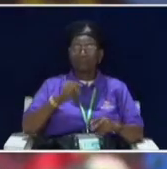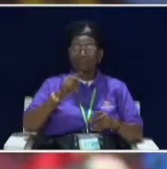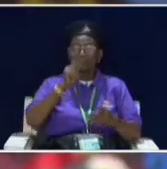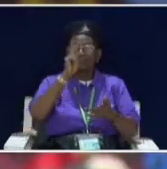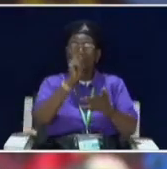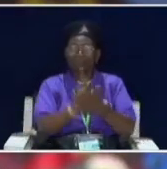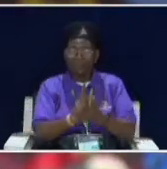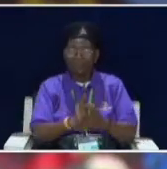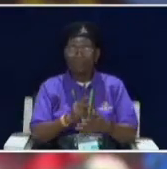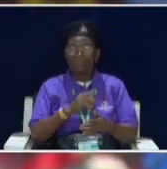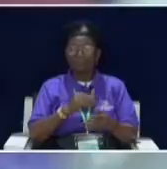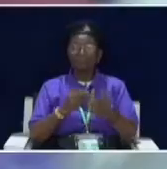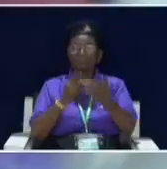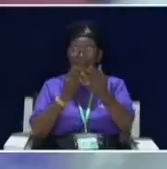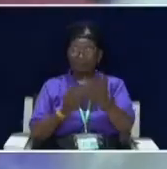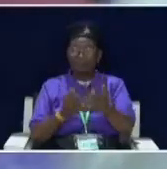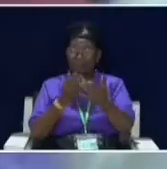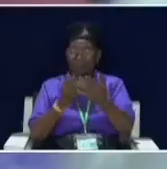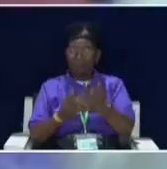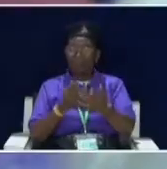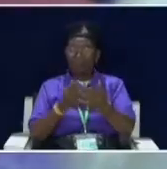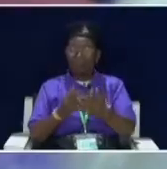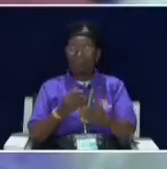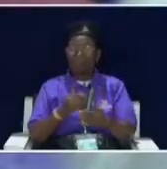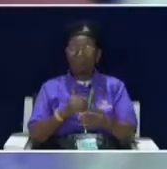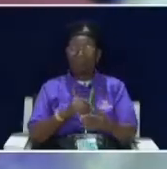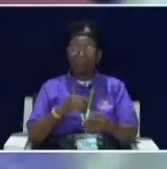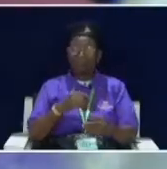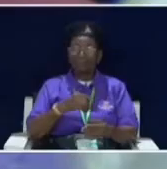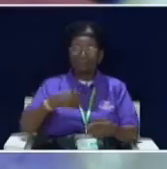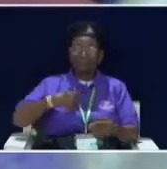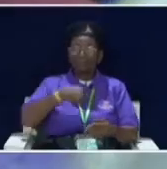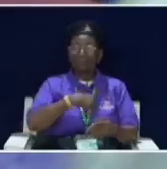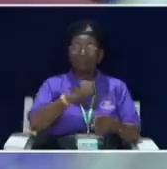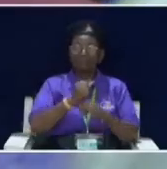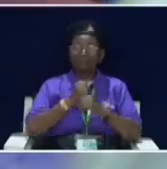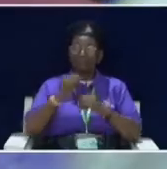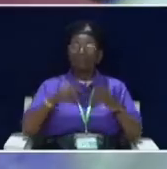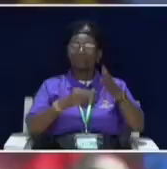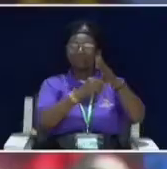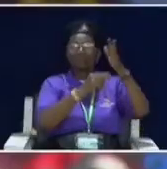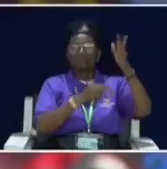King Okojana. So we got to the bridge. Adebi